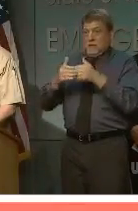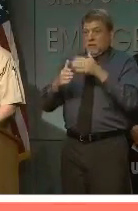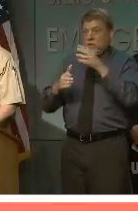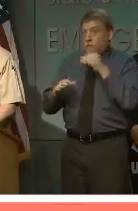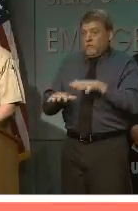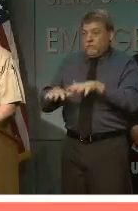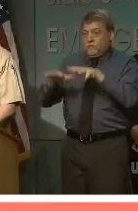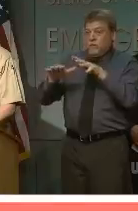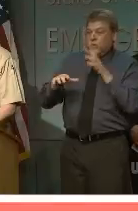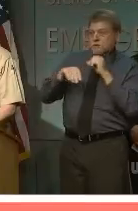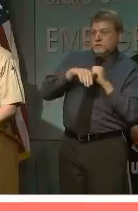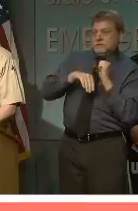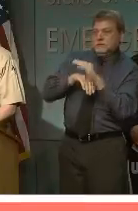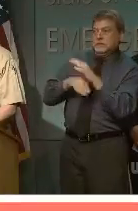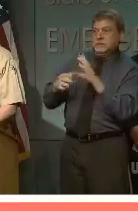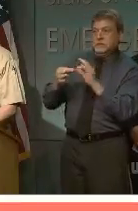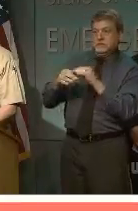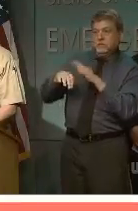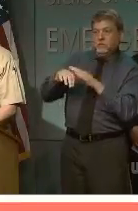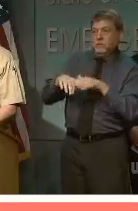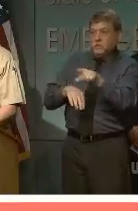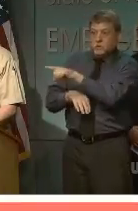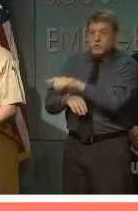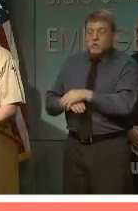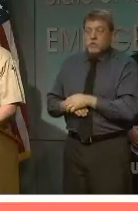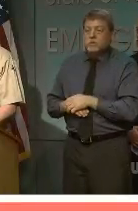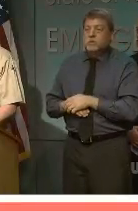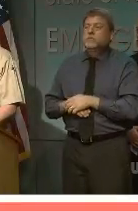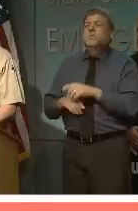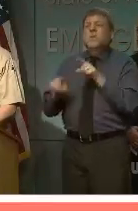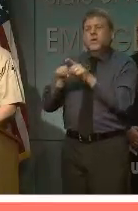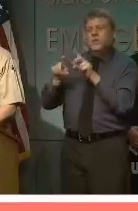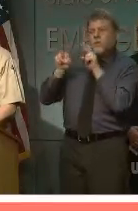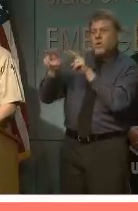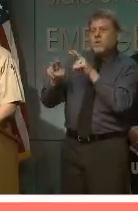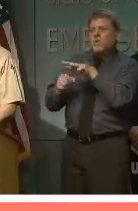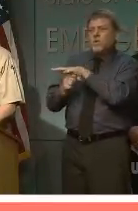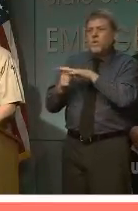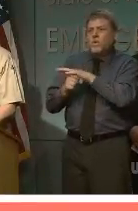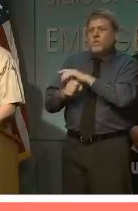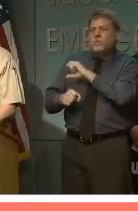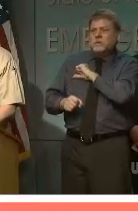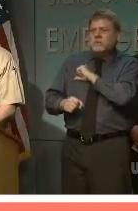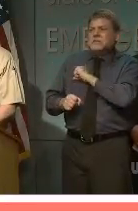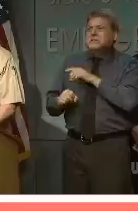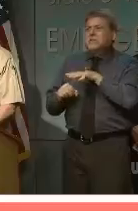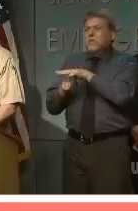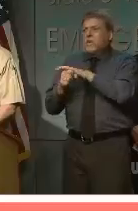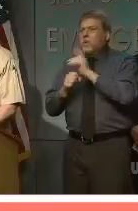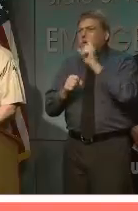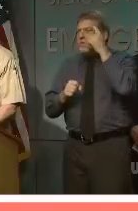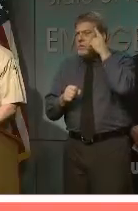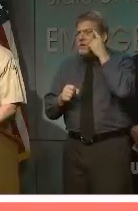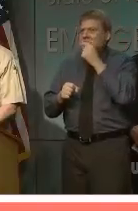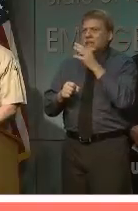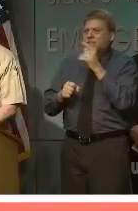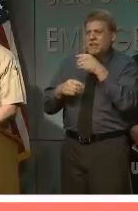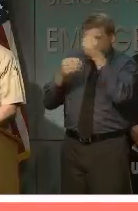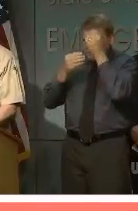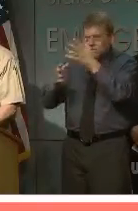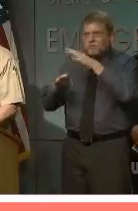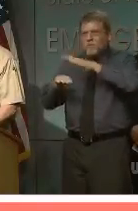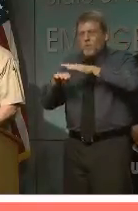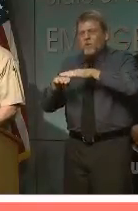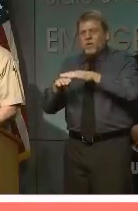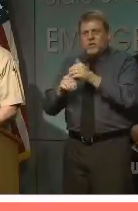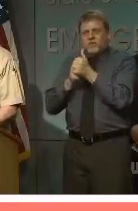near you. And always follow the instructions of your local officials regarding evacuations or anything else. Stay tuned